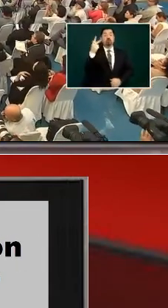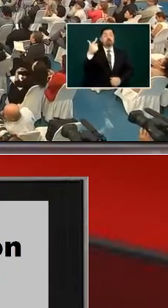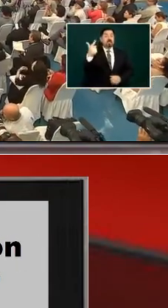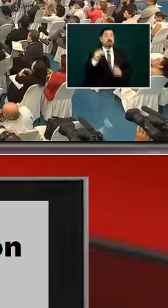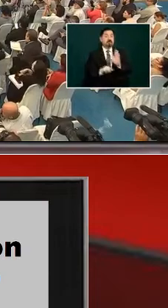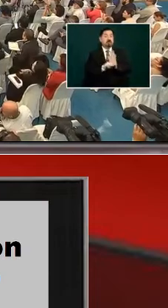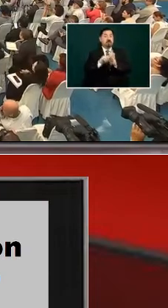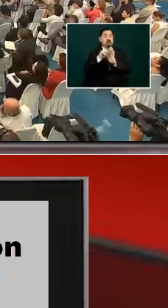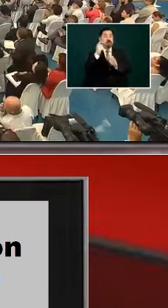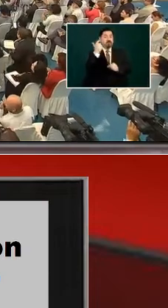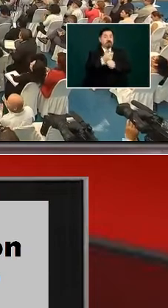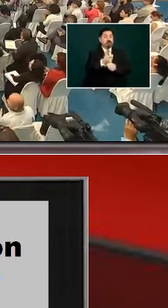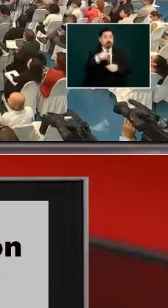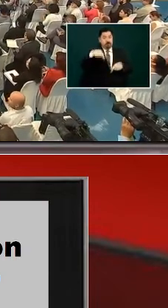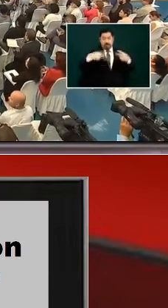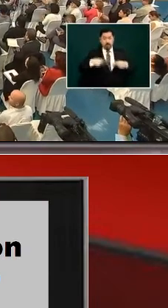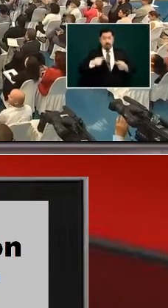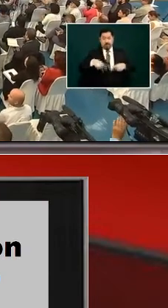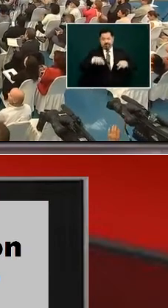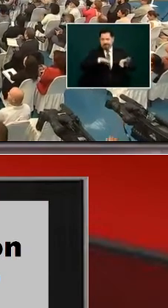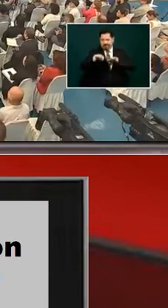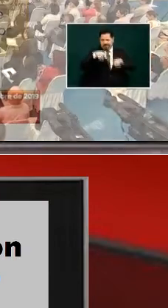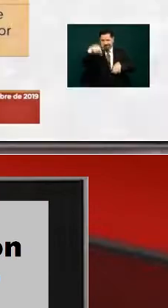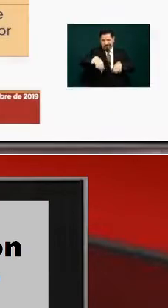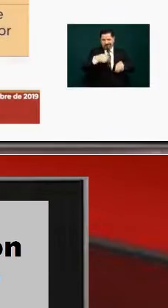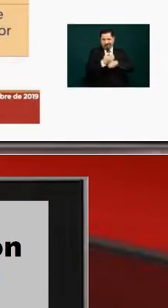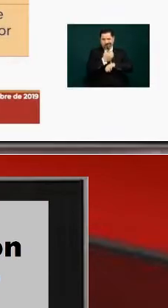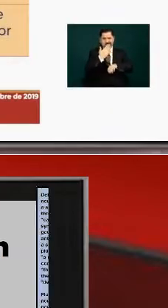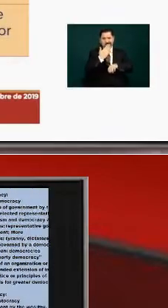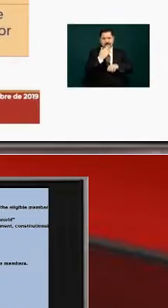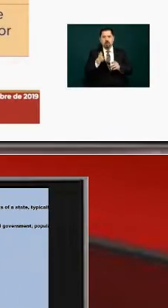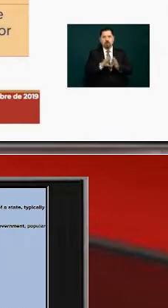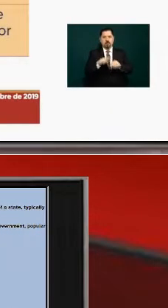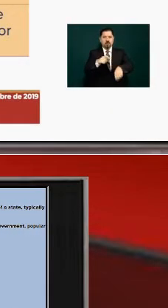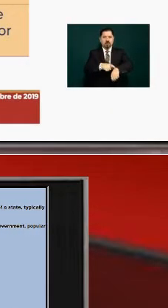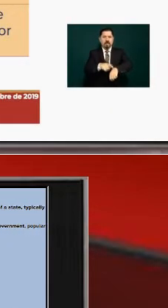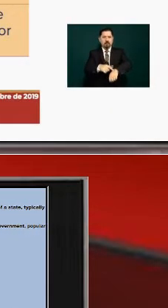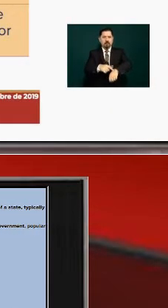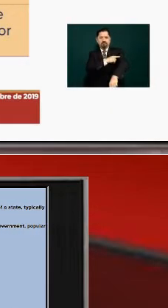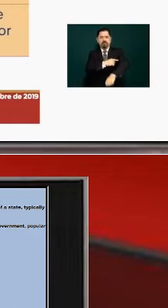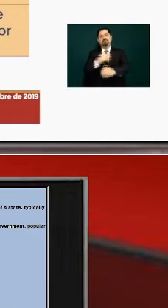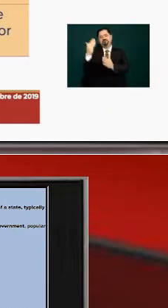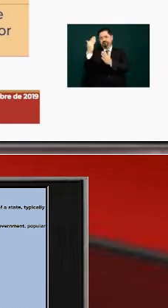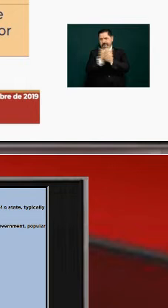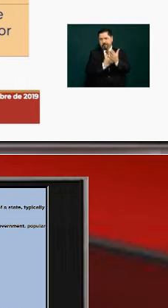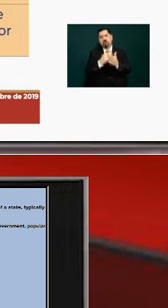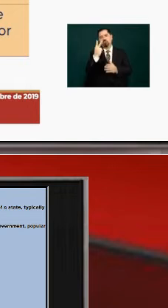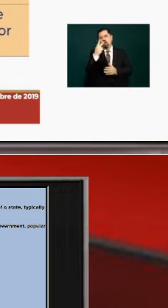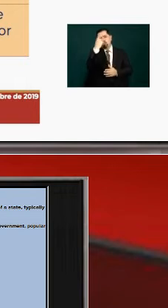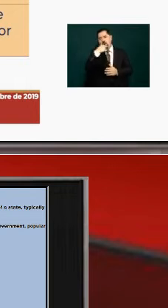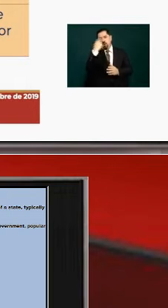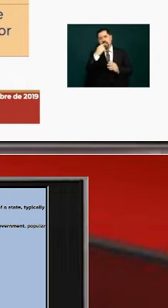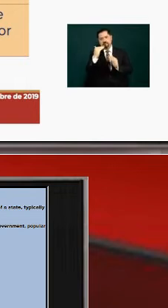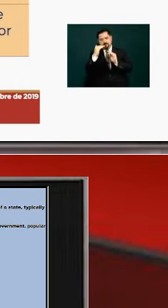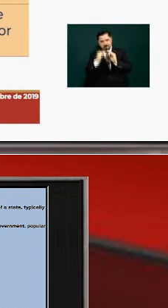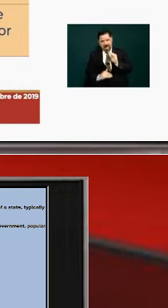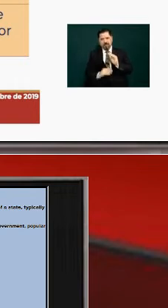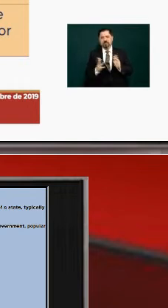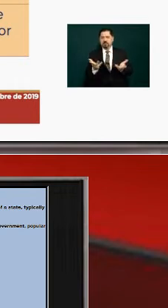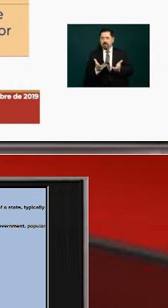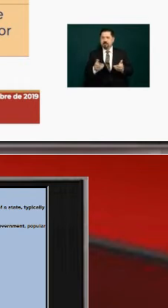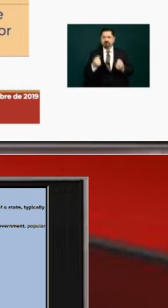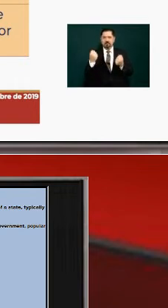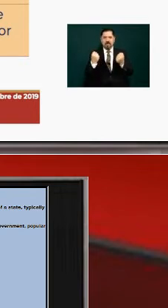of two million that inhabitant state they said they've shaved around two